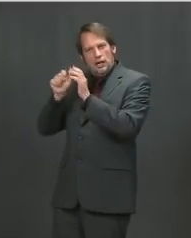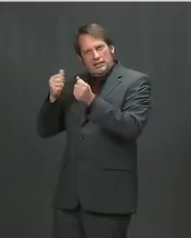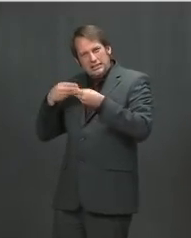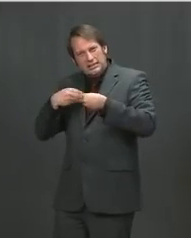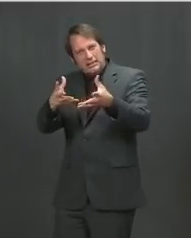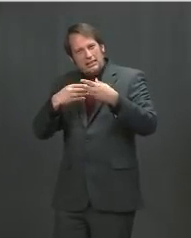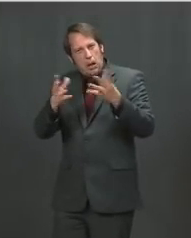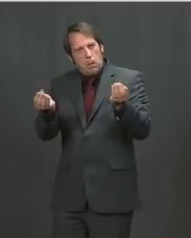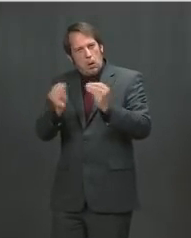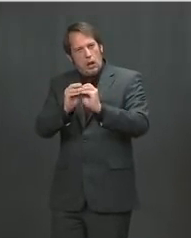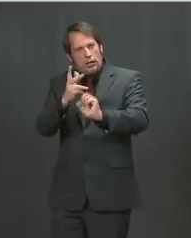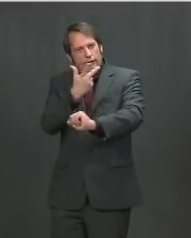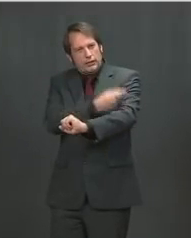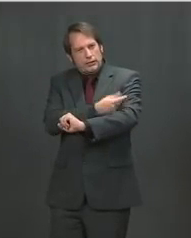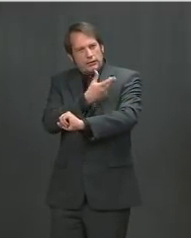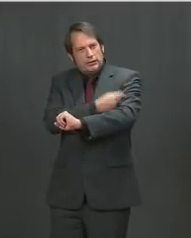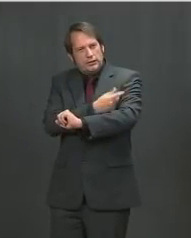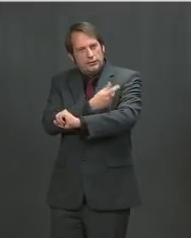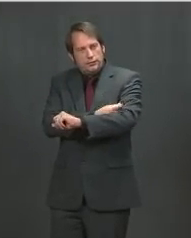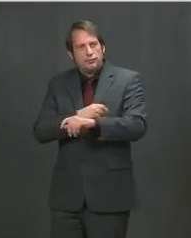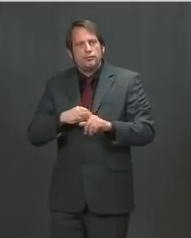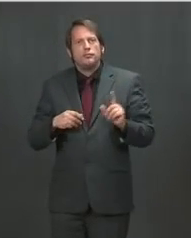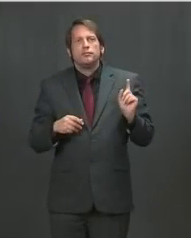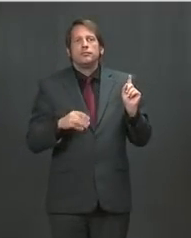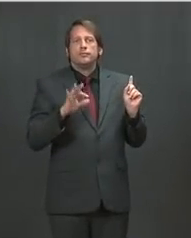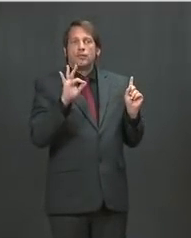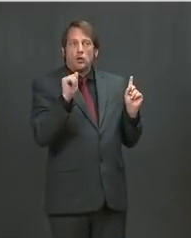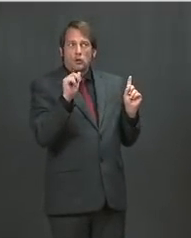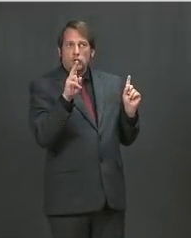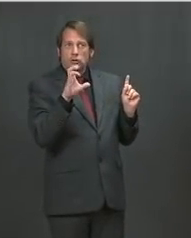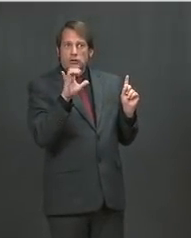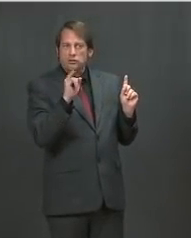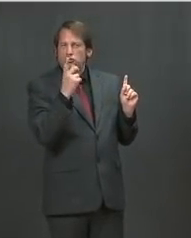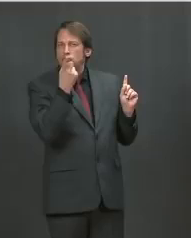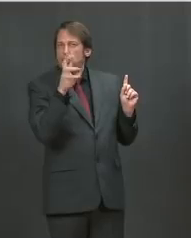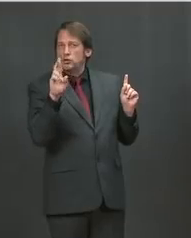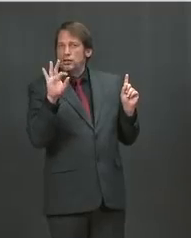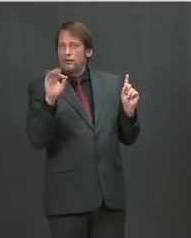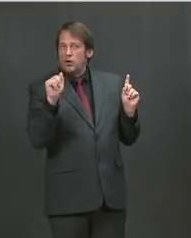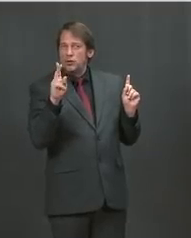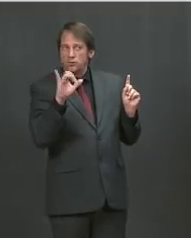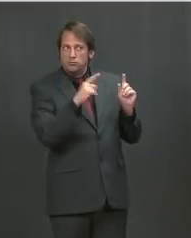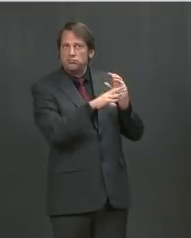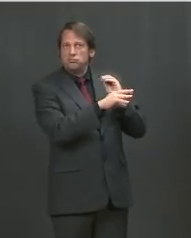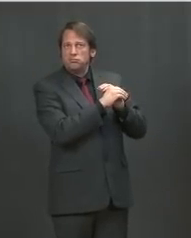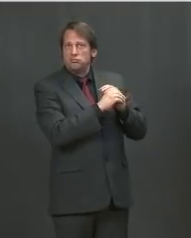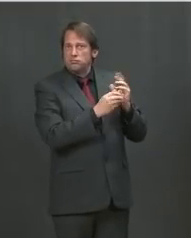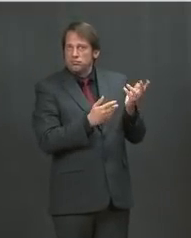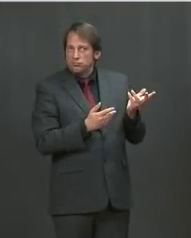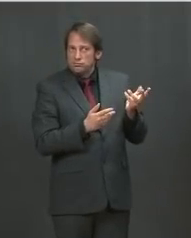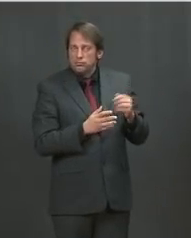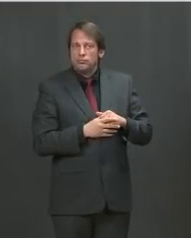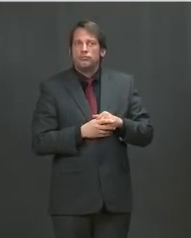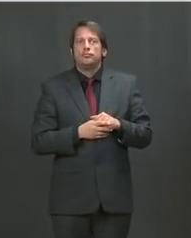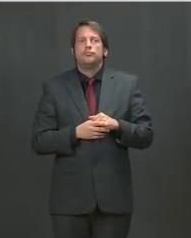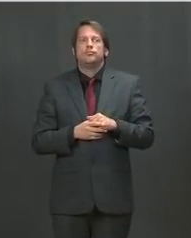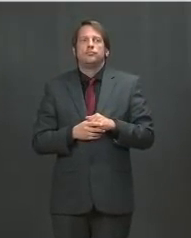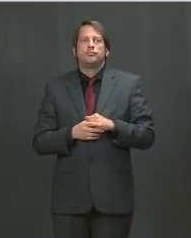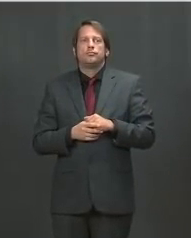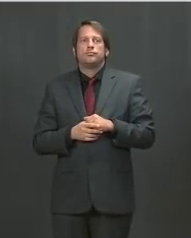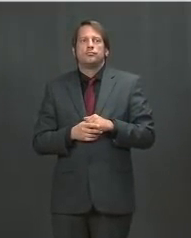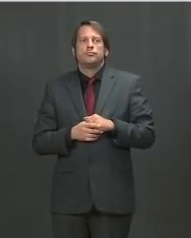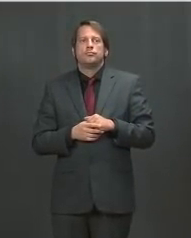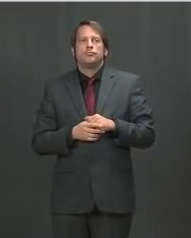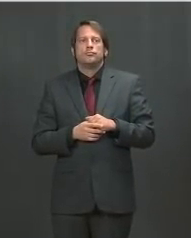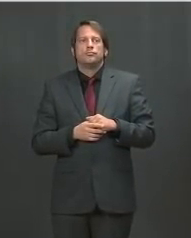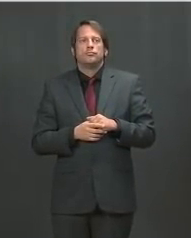that question and emphasize some things that Dr. Walensky said, we have within the state the